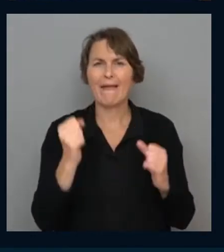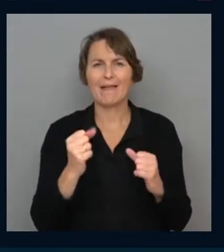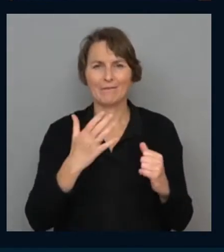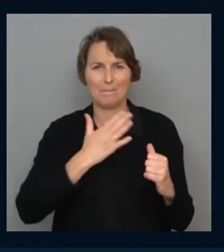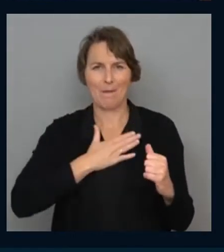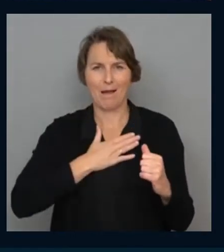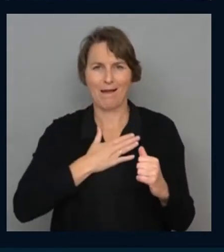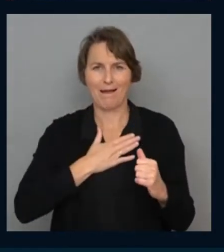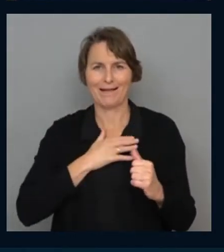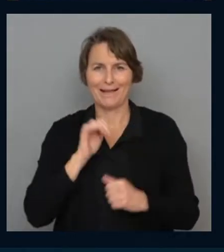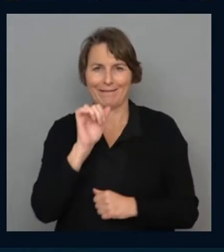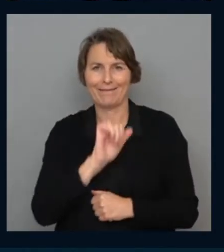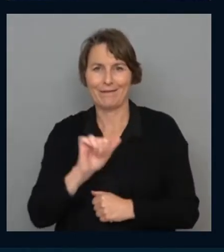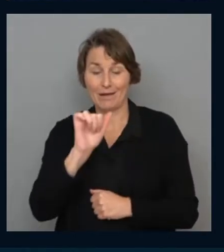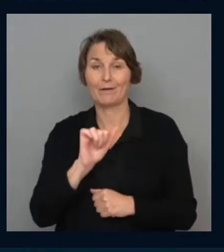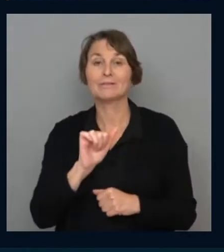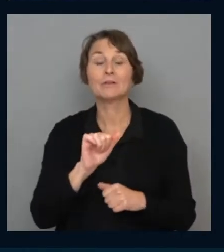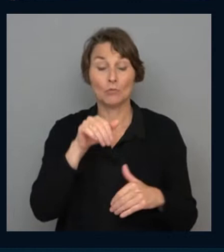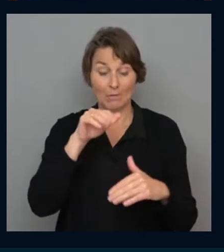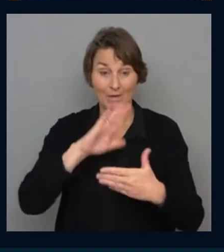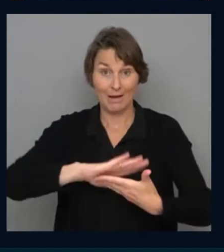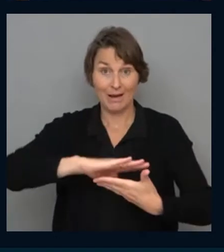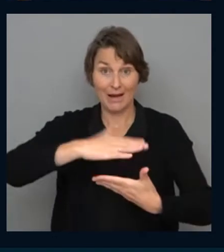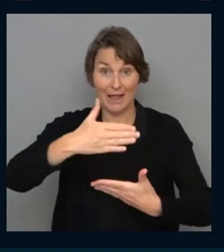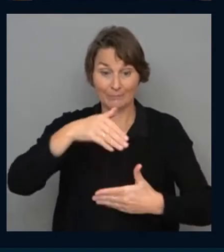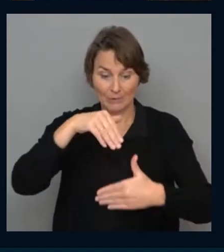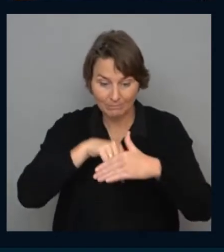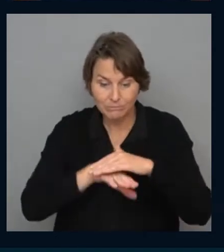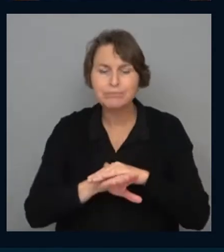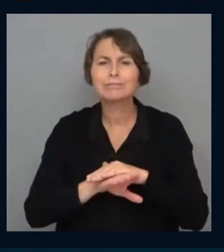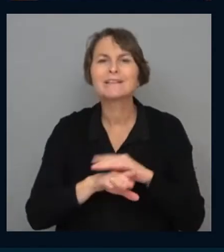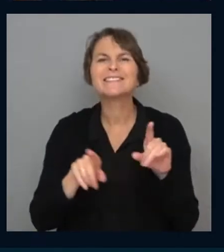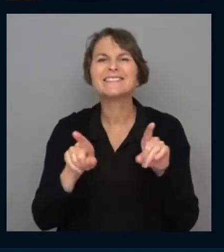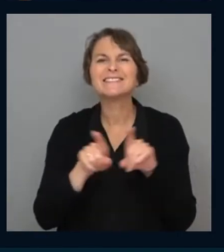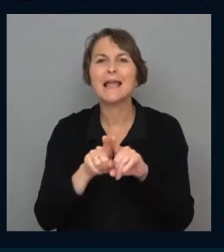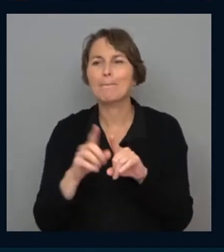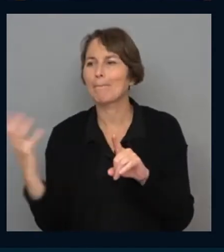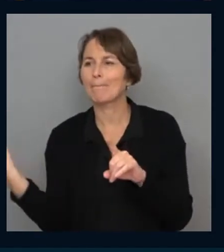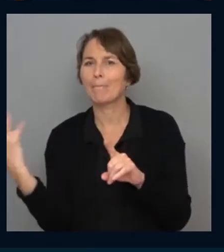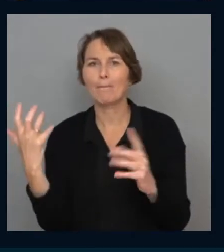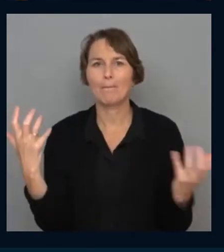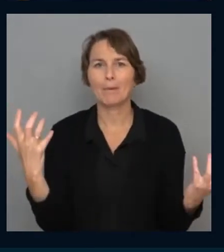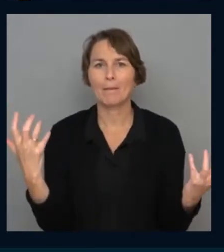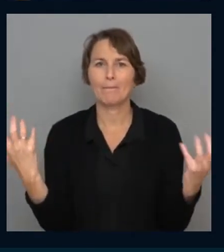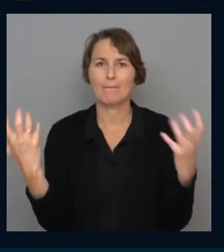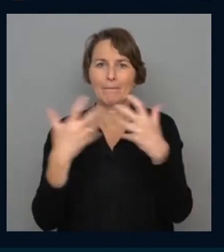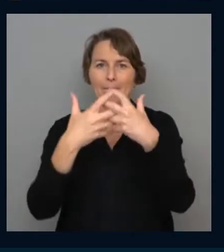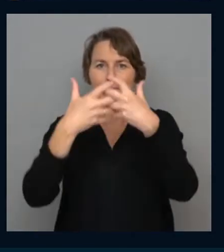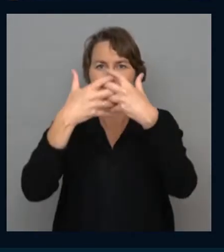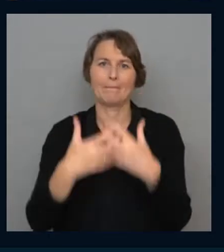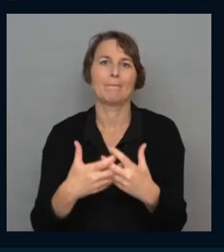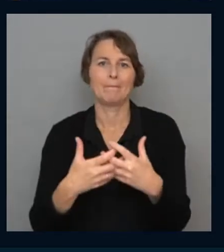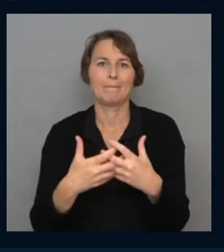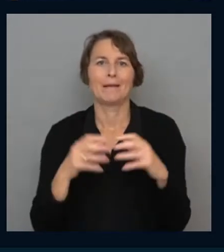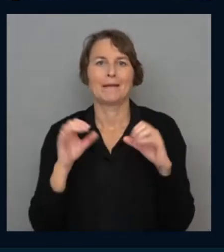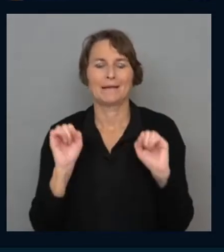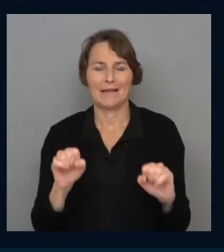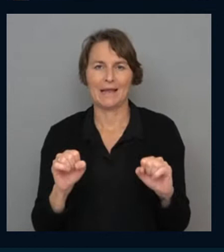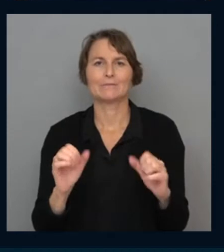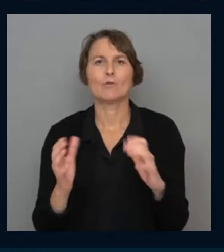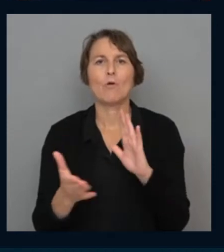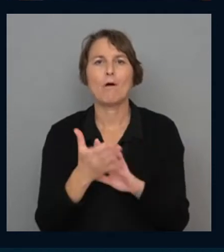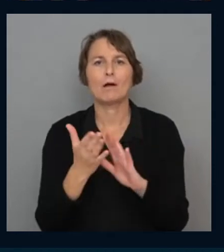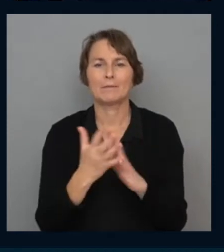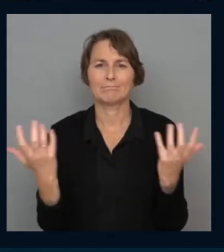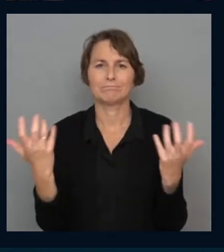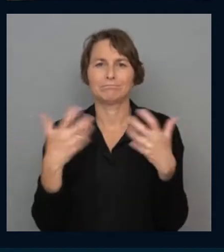that I use for my laptop is kind of that backbone to authenticate between Azure DevOps, and that's hooked into my GitHub and my VS Code.